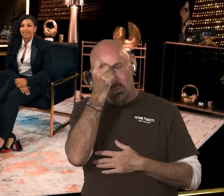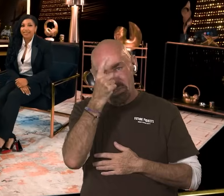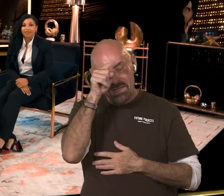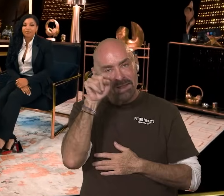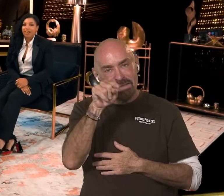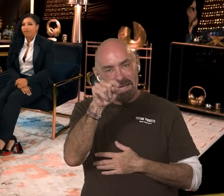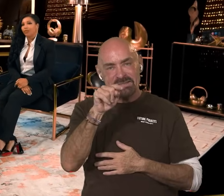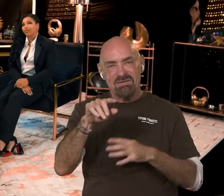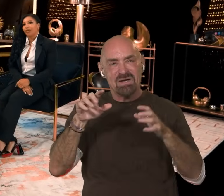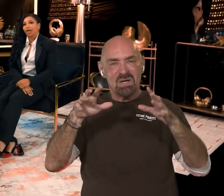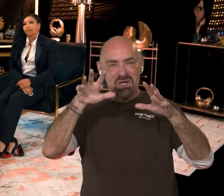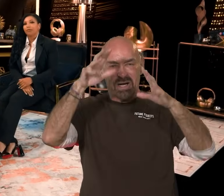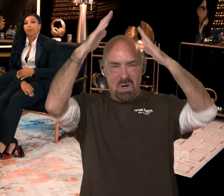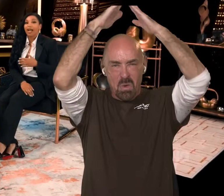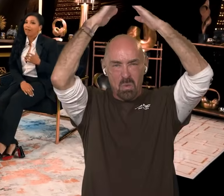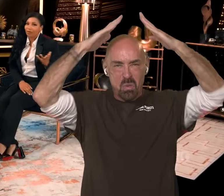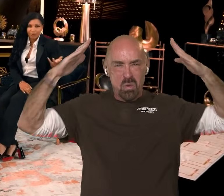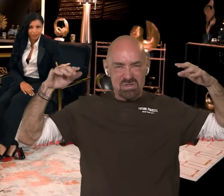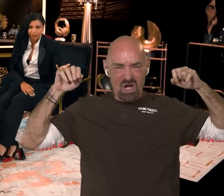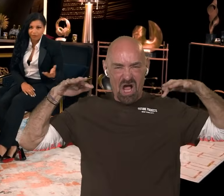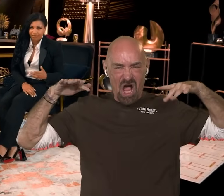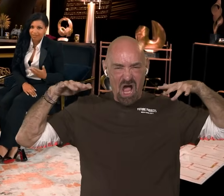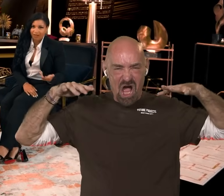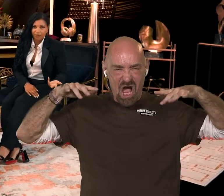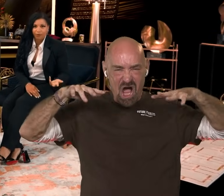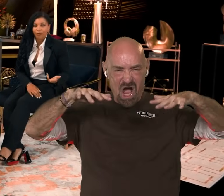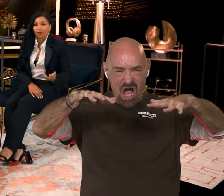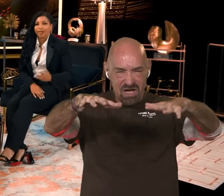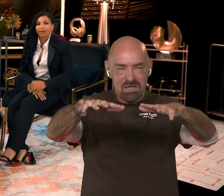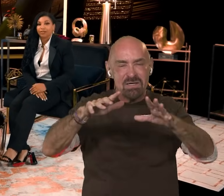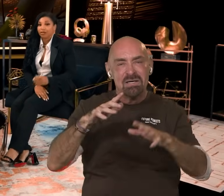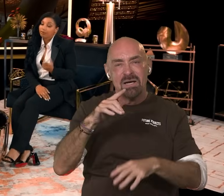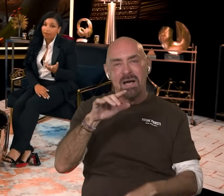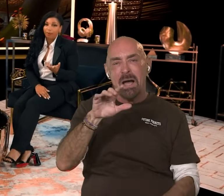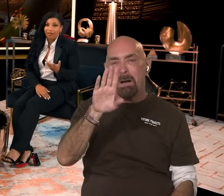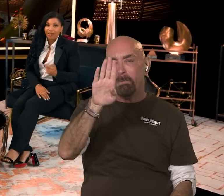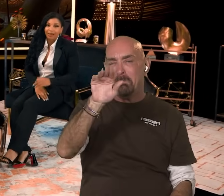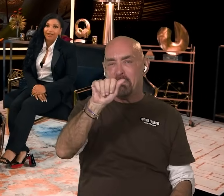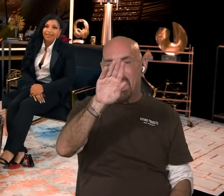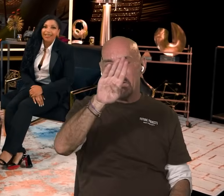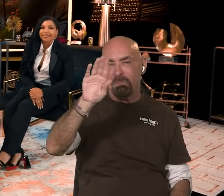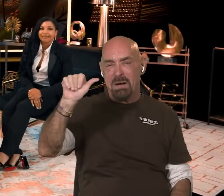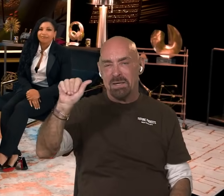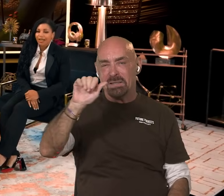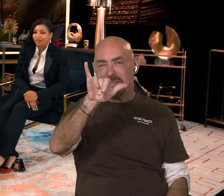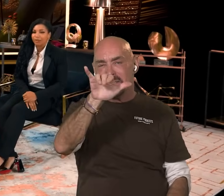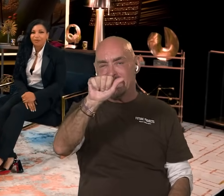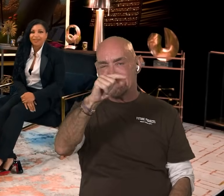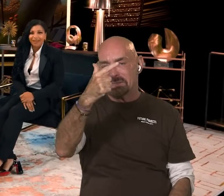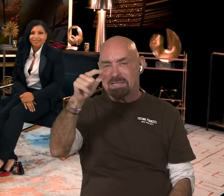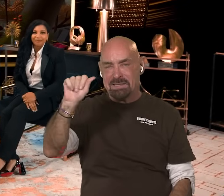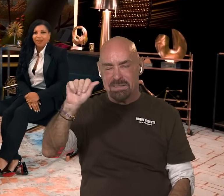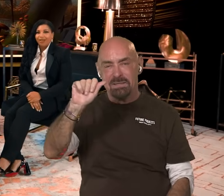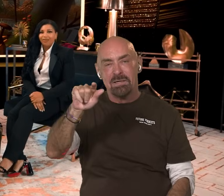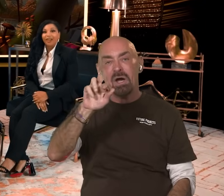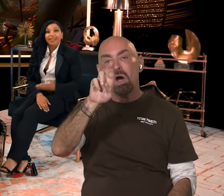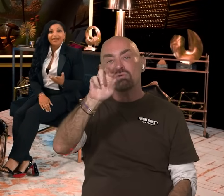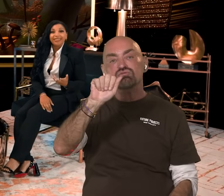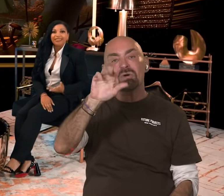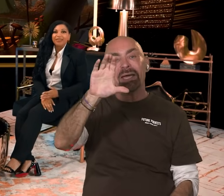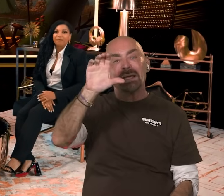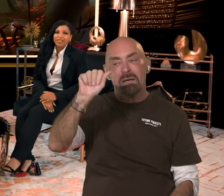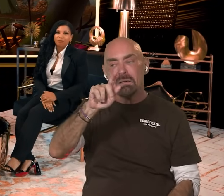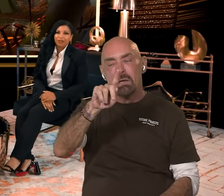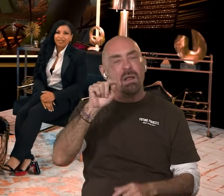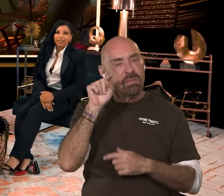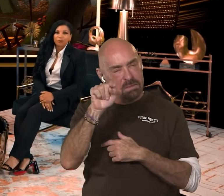realize it's taking some heavy witch vibes from everyone's favorite Slavic folklore character, Baba Yaga, it's actually pretty awesome. Reka